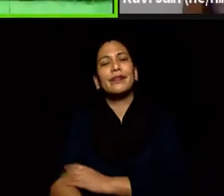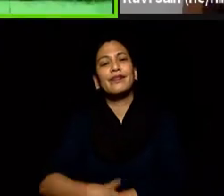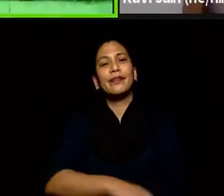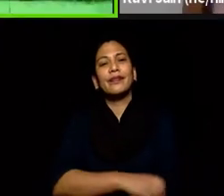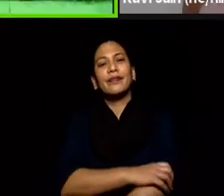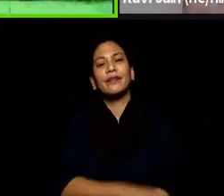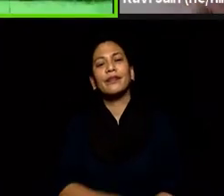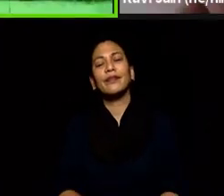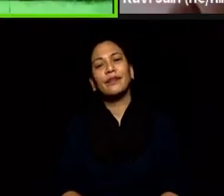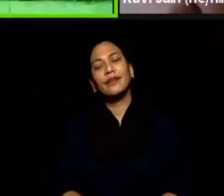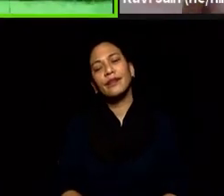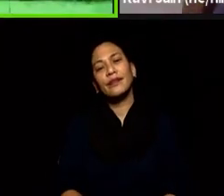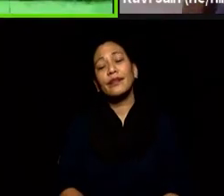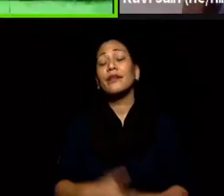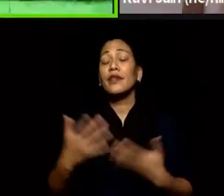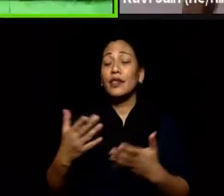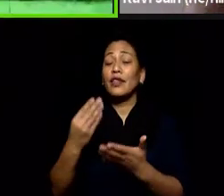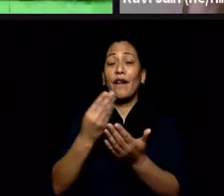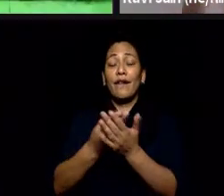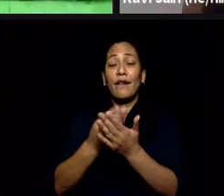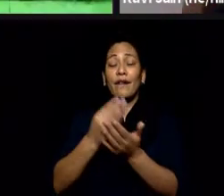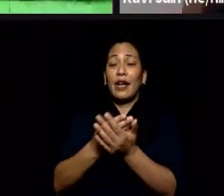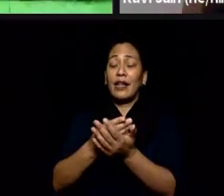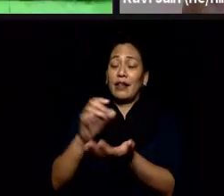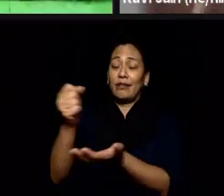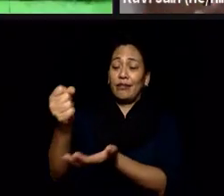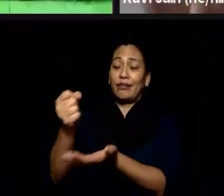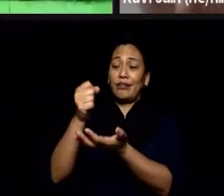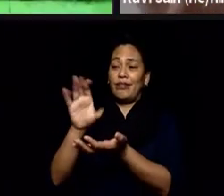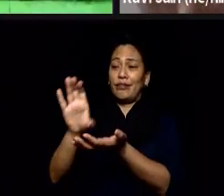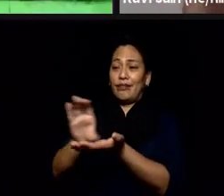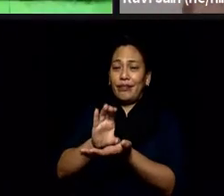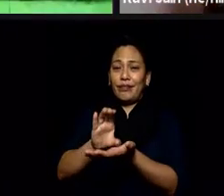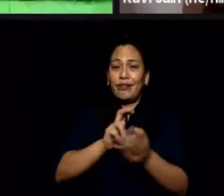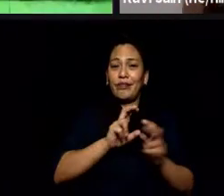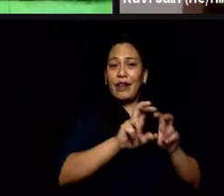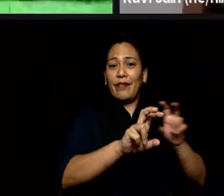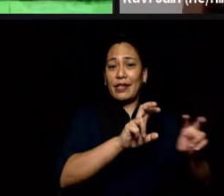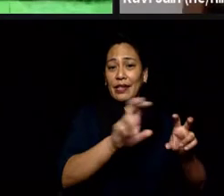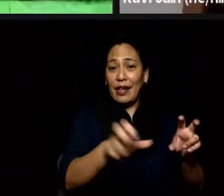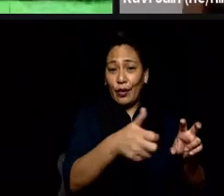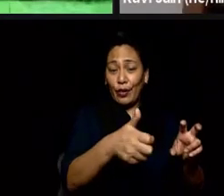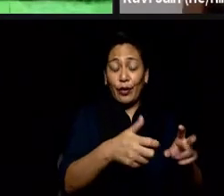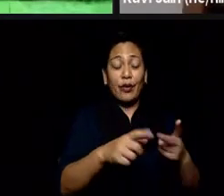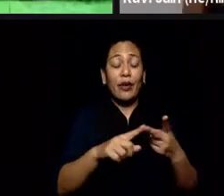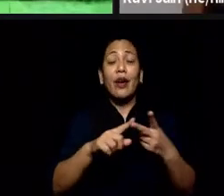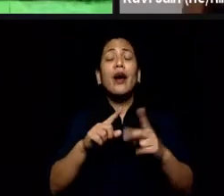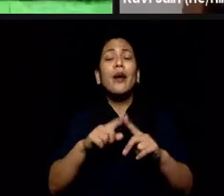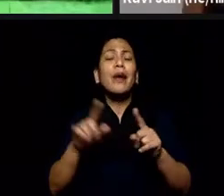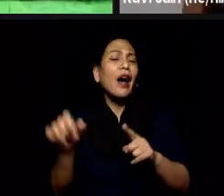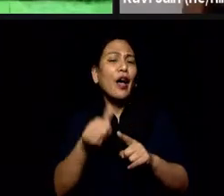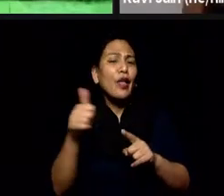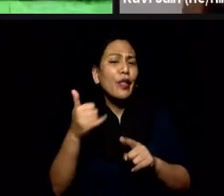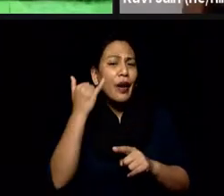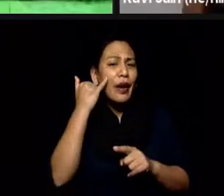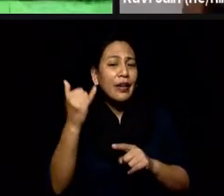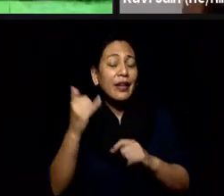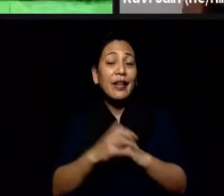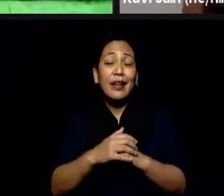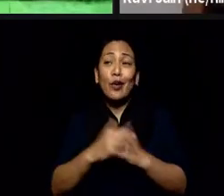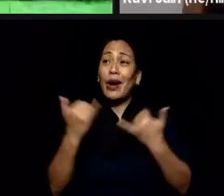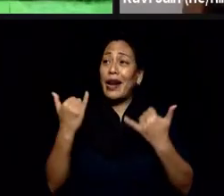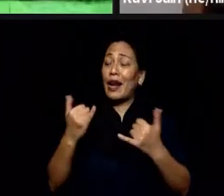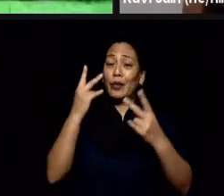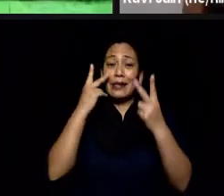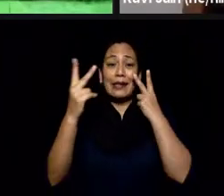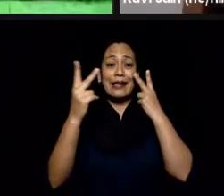companies. Maybe defund the institution. Or secondly, let's look at something like this. What would happen if we look at the movements that are happening right